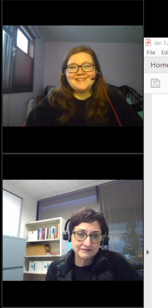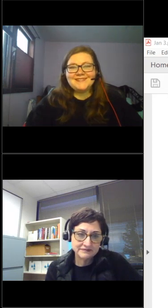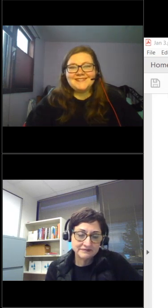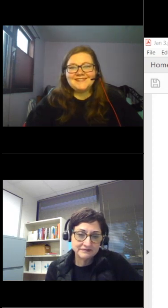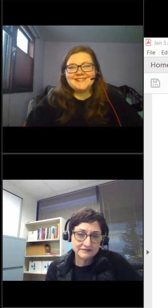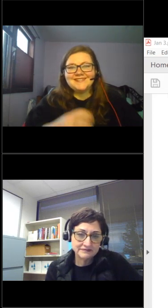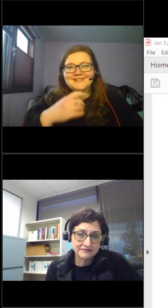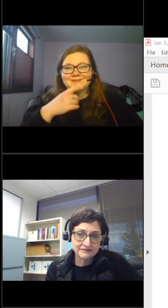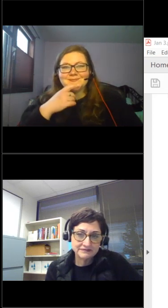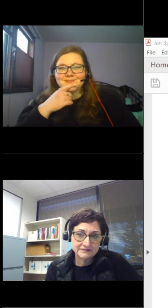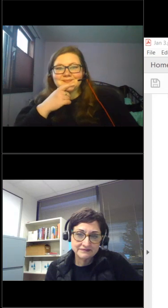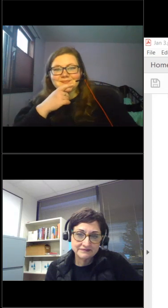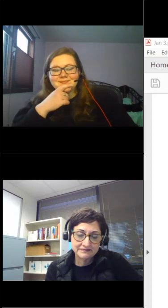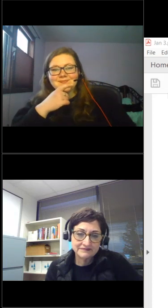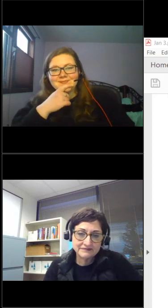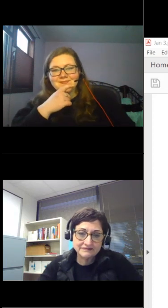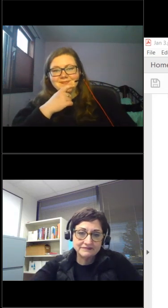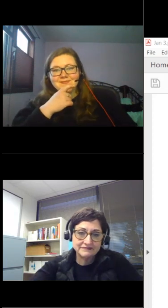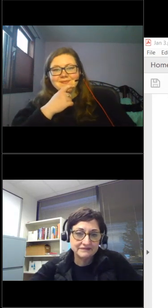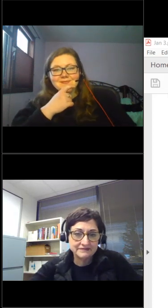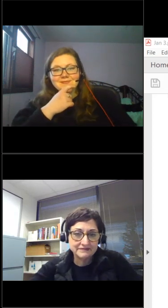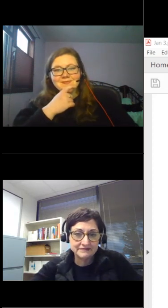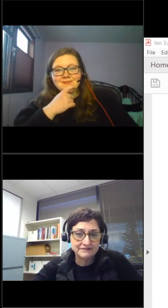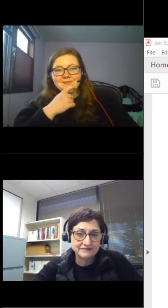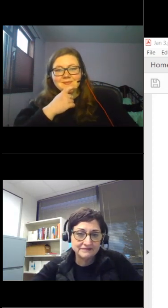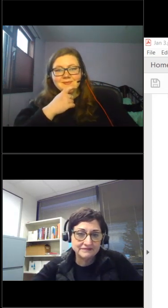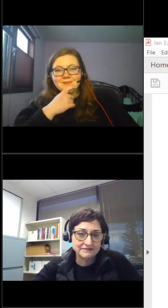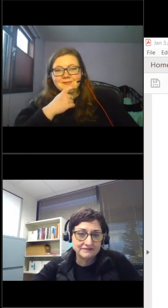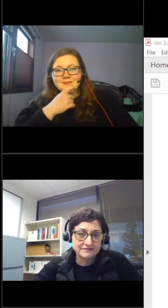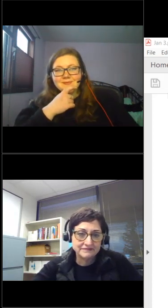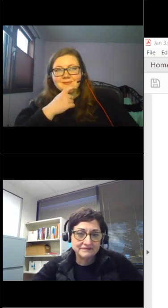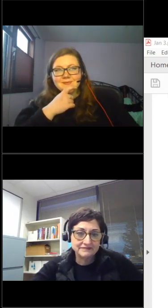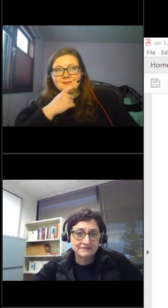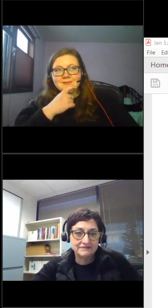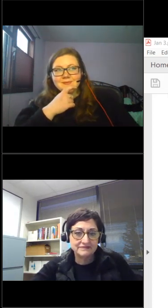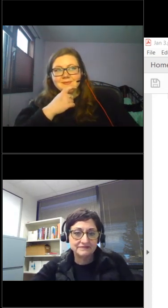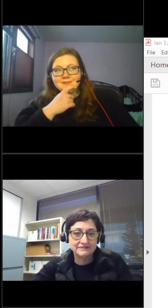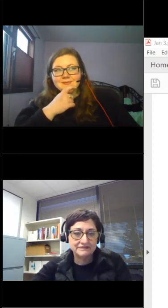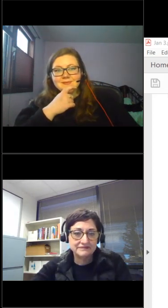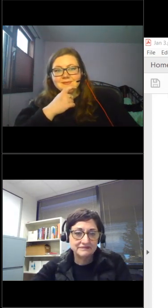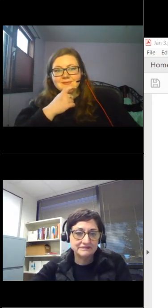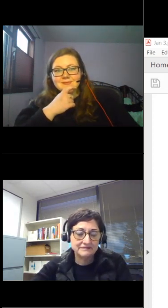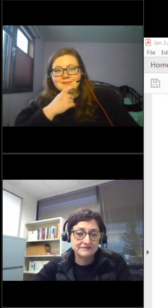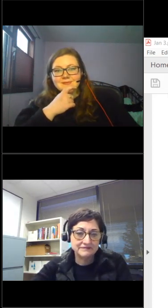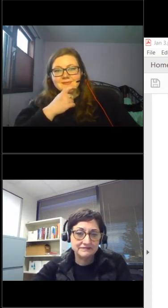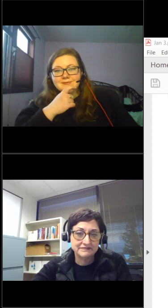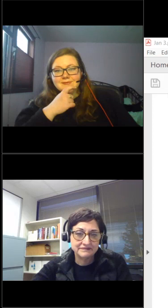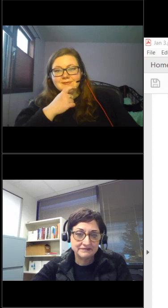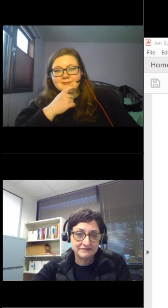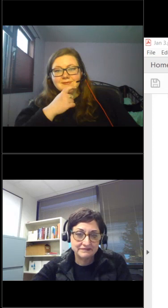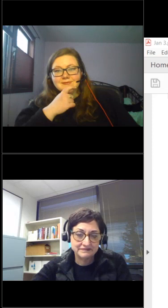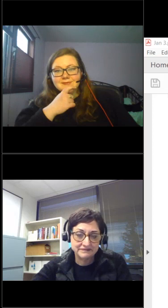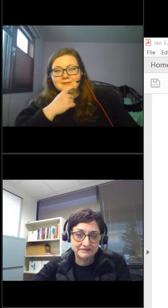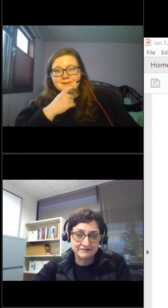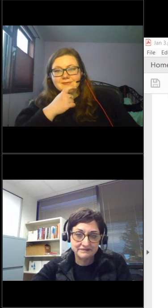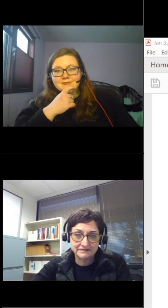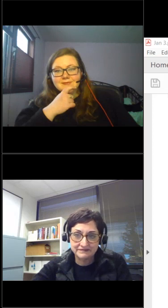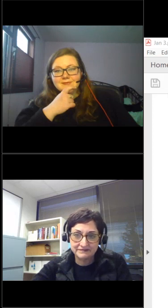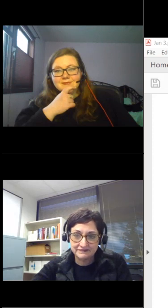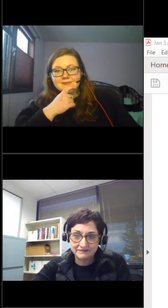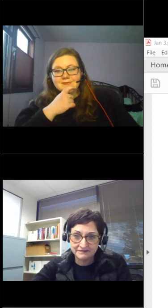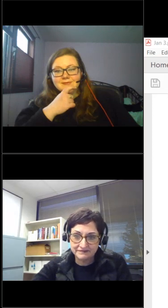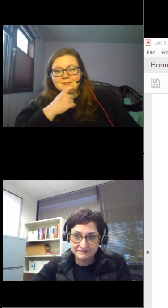Okay. Certainly, and I was like, we could certainly check with our policy unit just to make sure that we are understanding the regs correctly. And if maybe